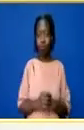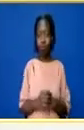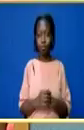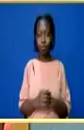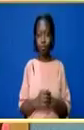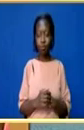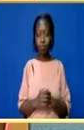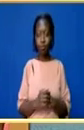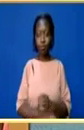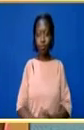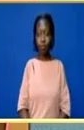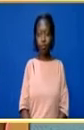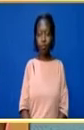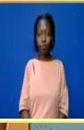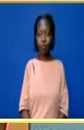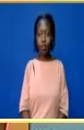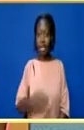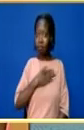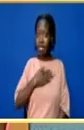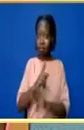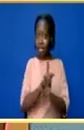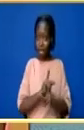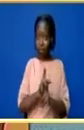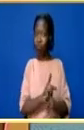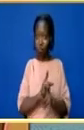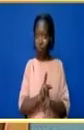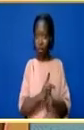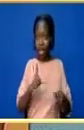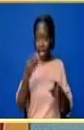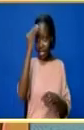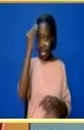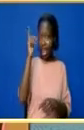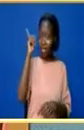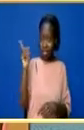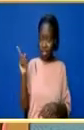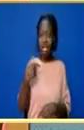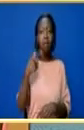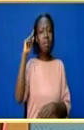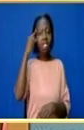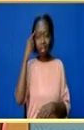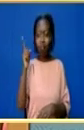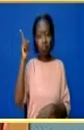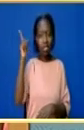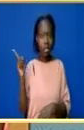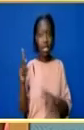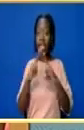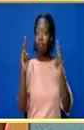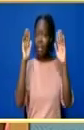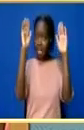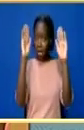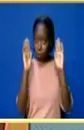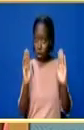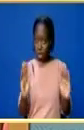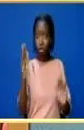Wow, let's pay attention. And we'll learn these things, honestly. I think that's a very important thing to